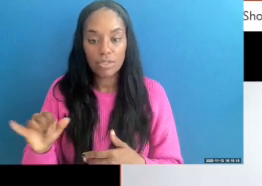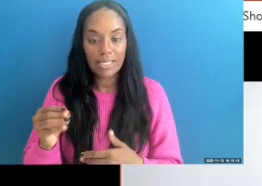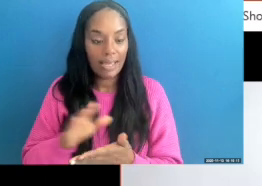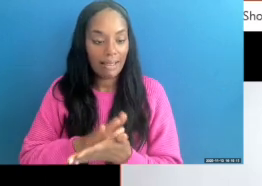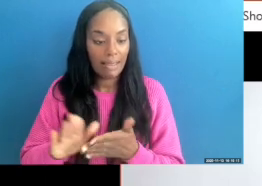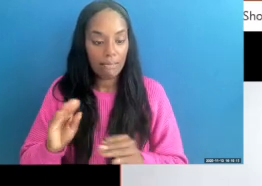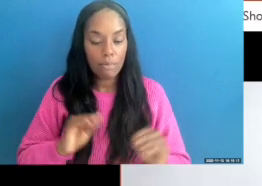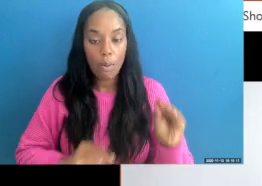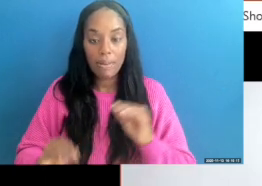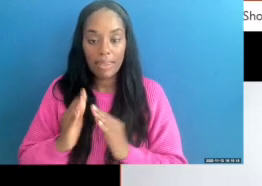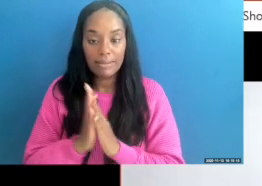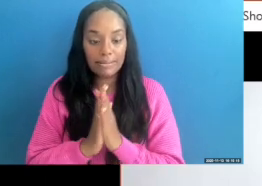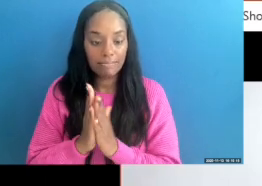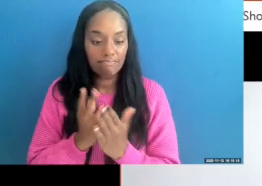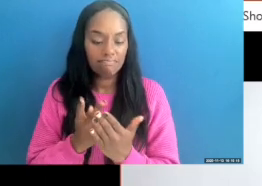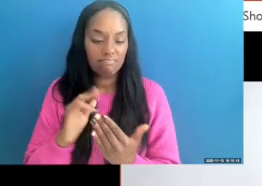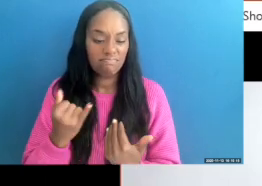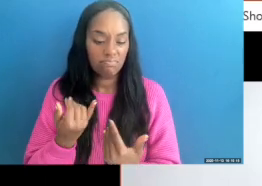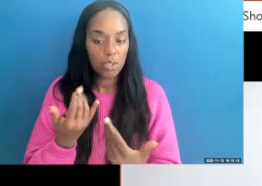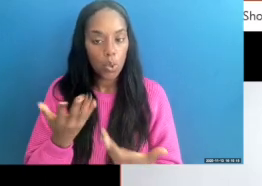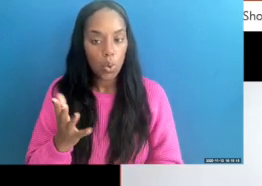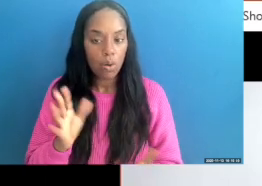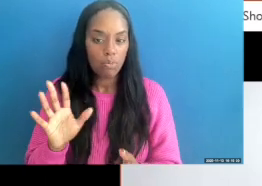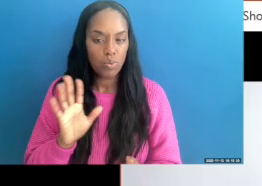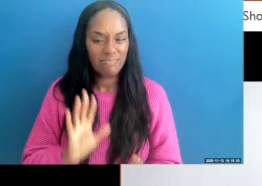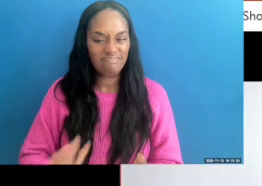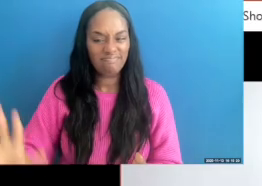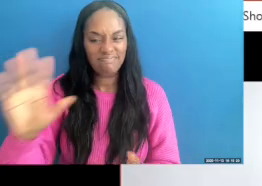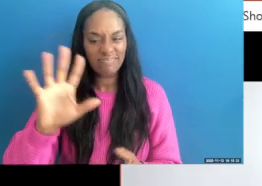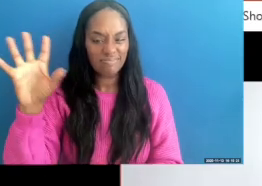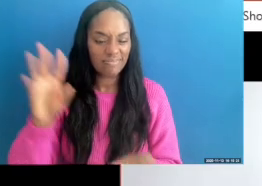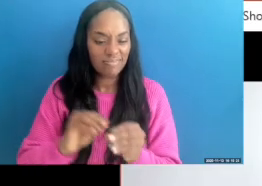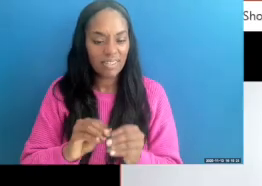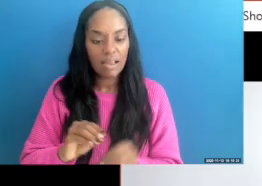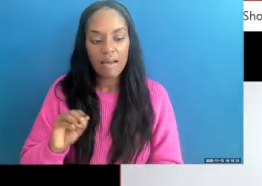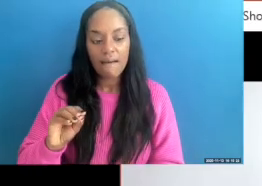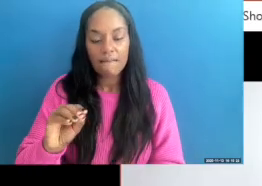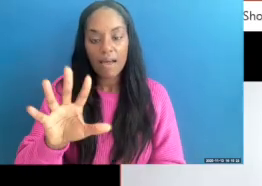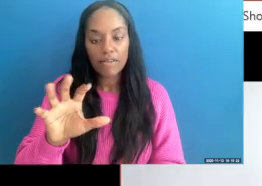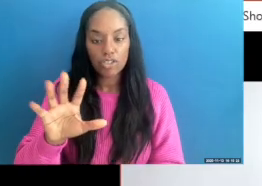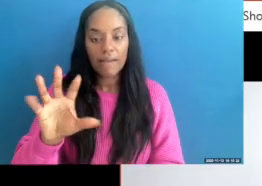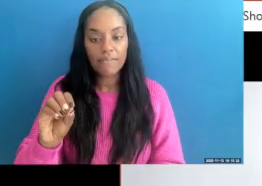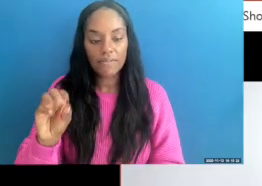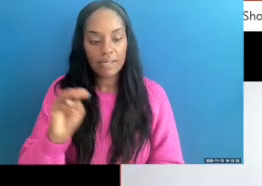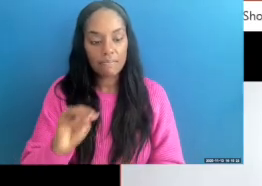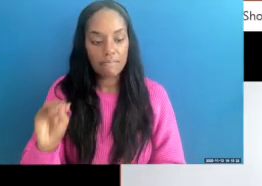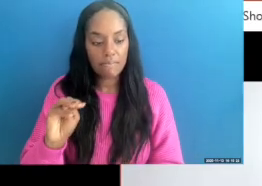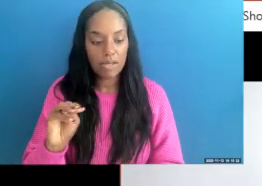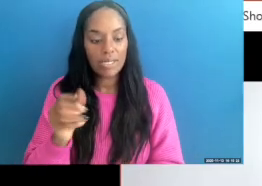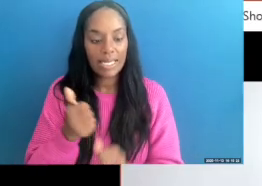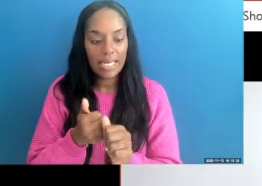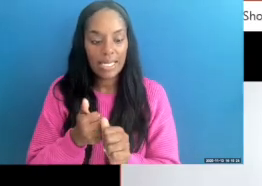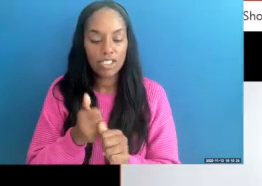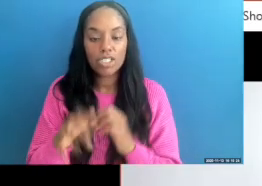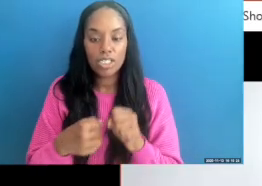mobility incentives projects. In total, we are estimating $550 million per year over 5